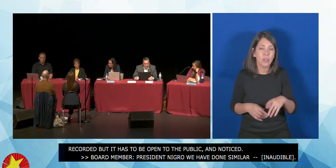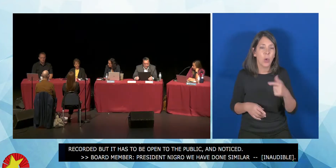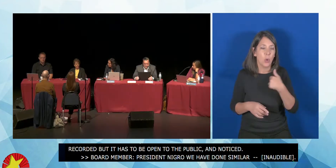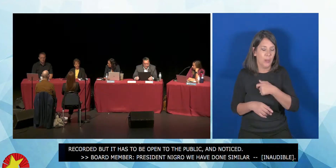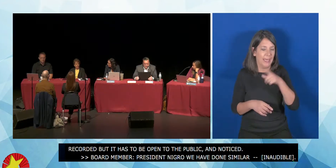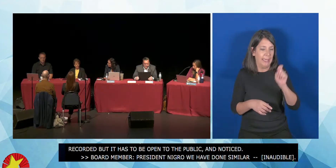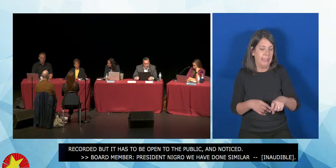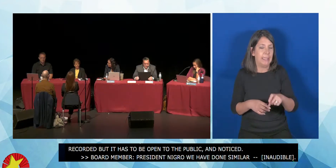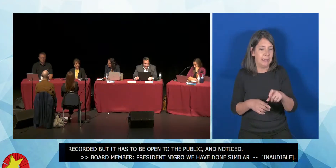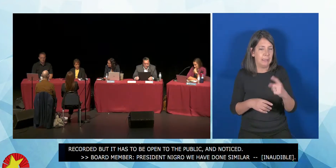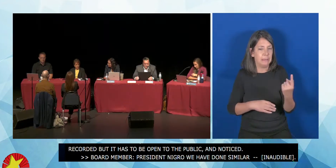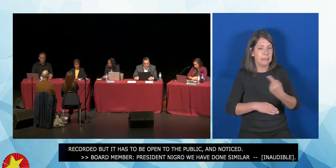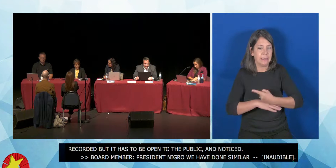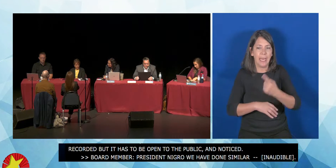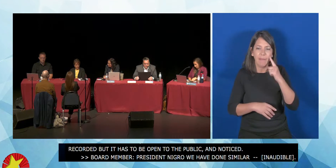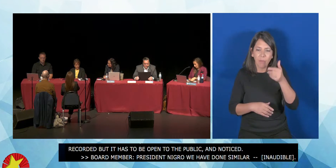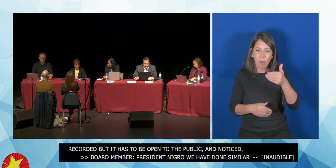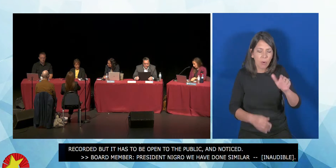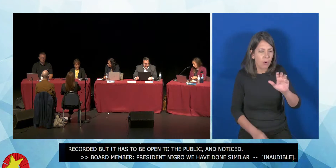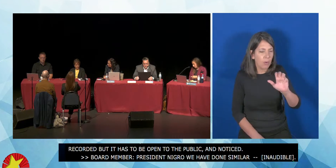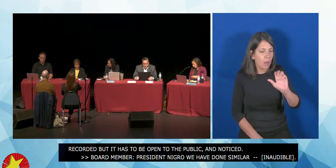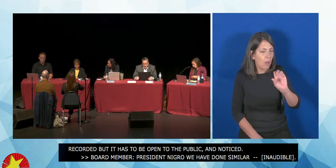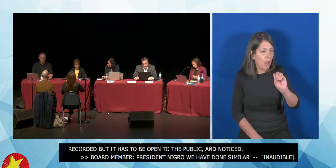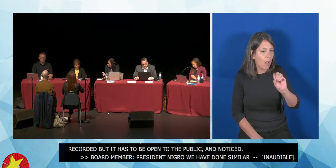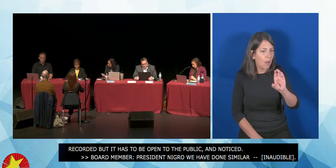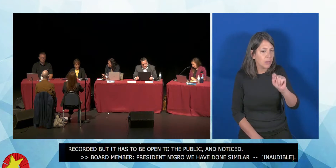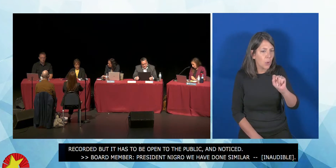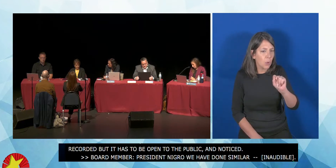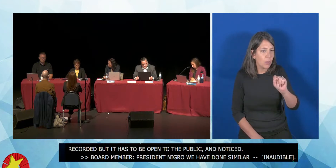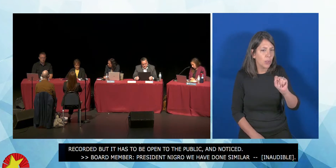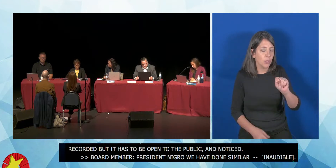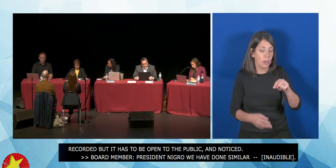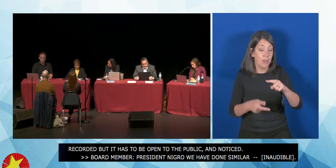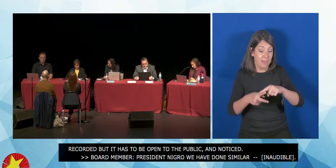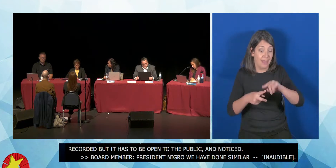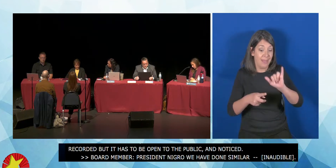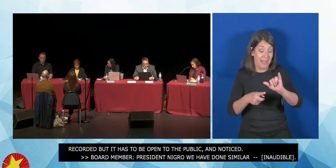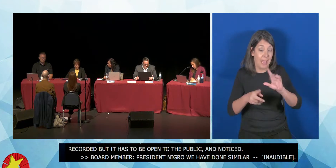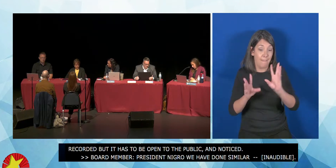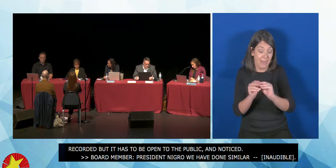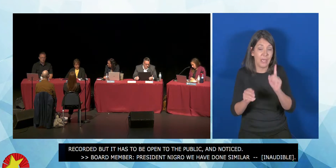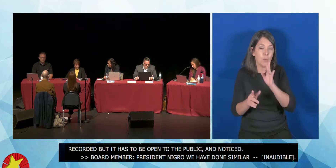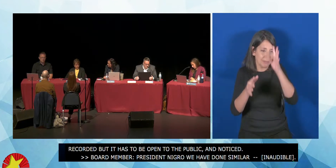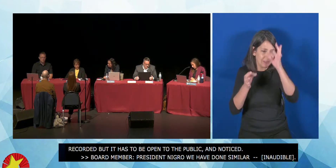20th date for the master facility plan.